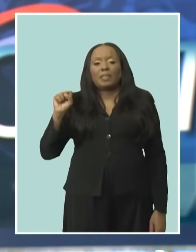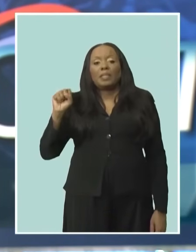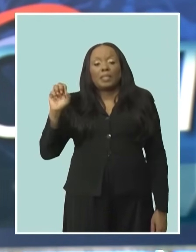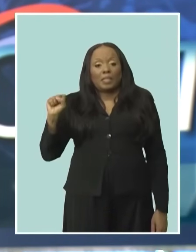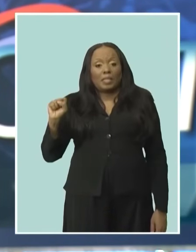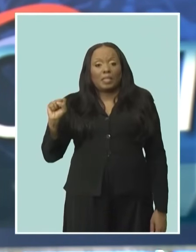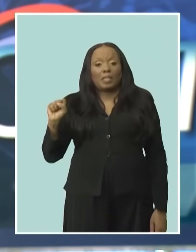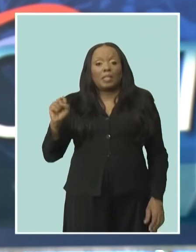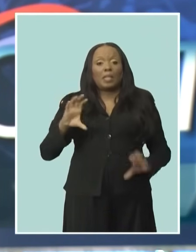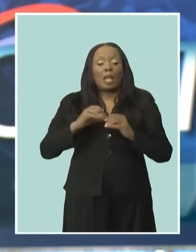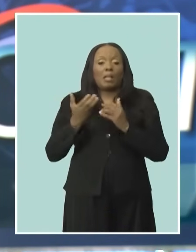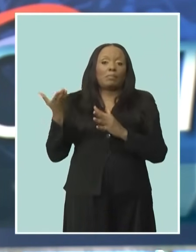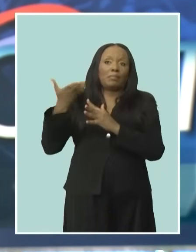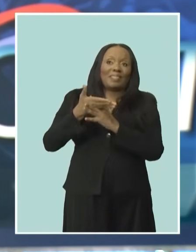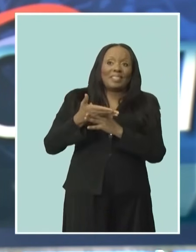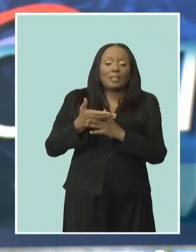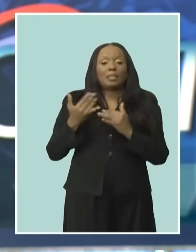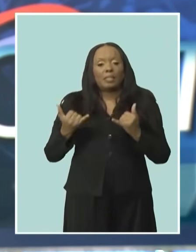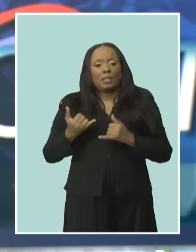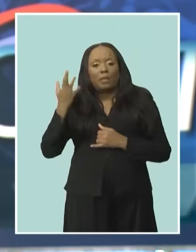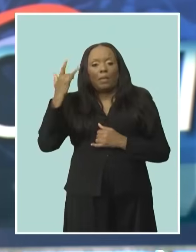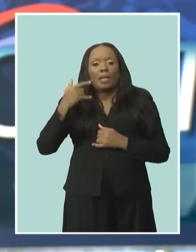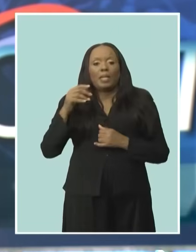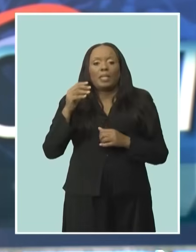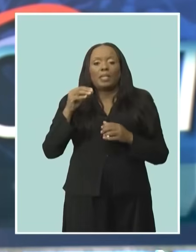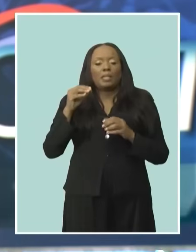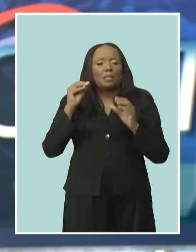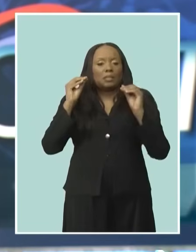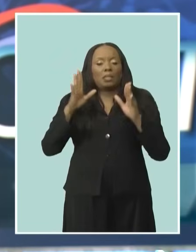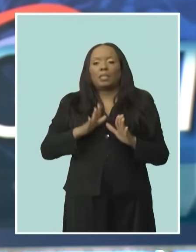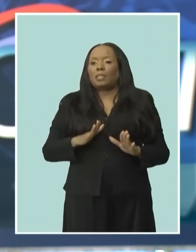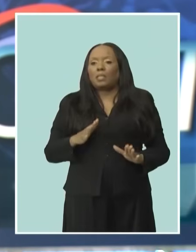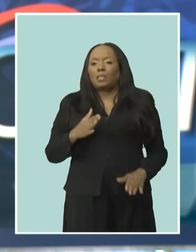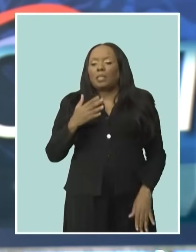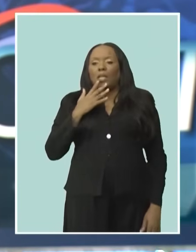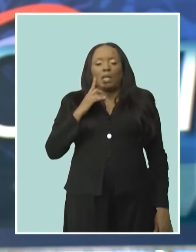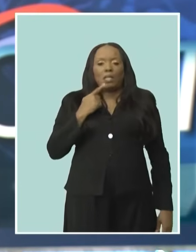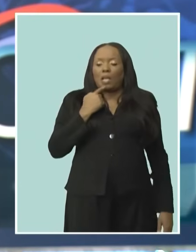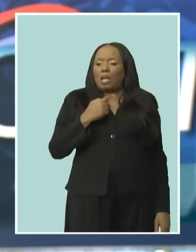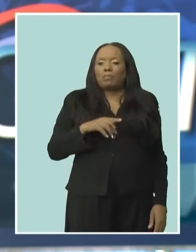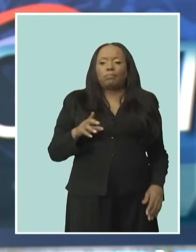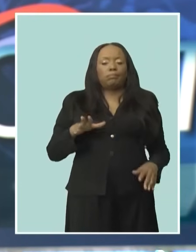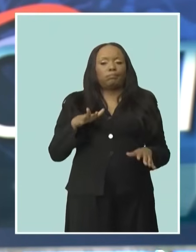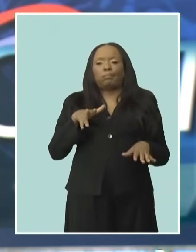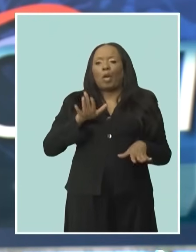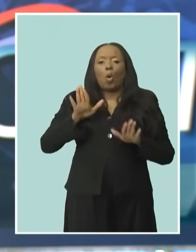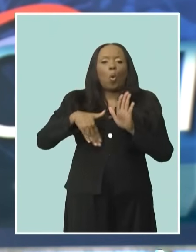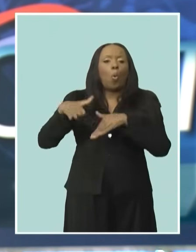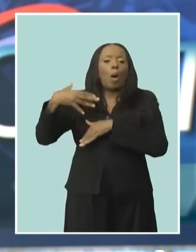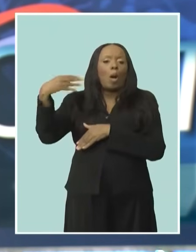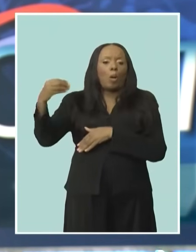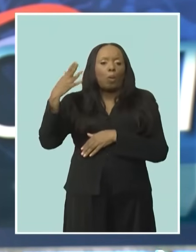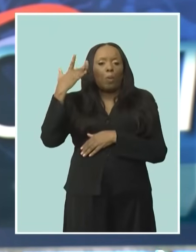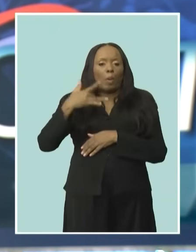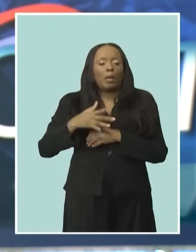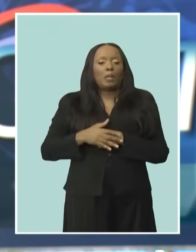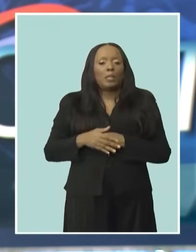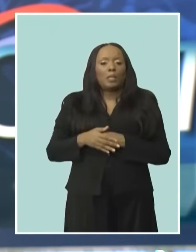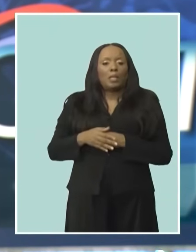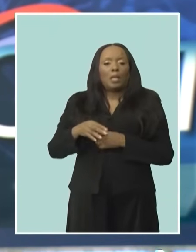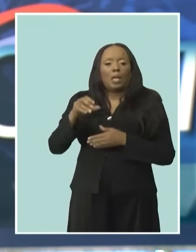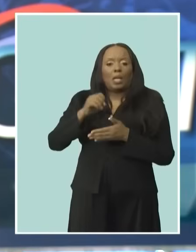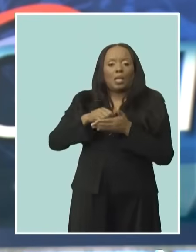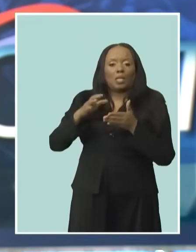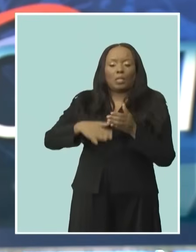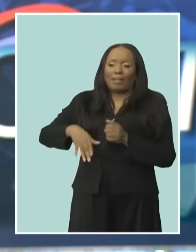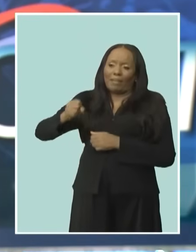Secondary School today after teachers walked off the job following a female teacher being struck behind her head with a rock